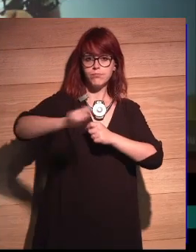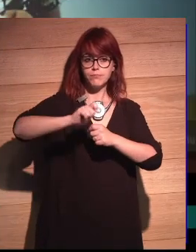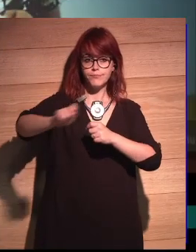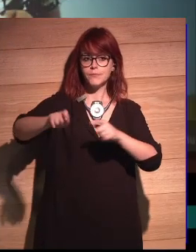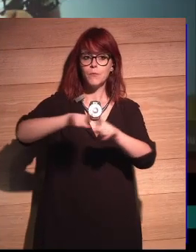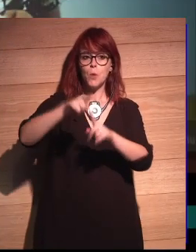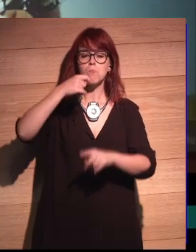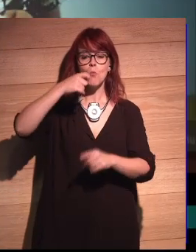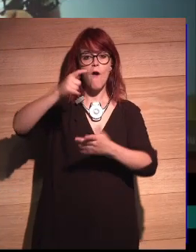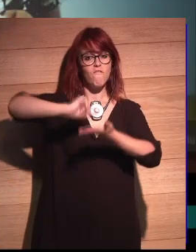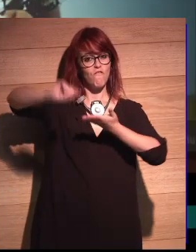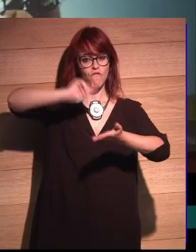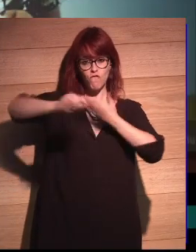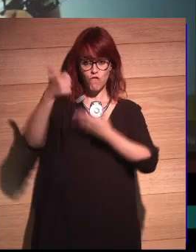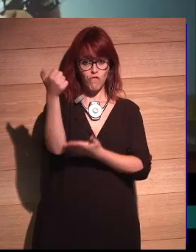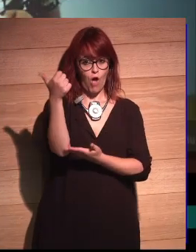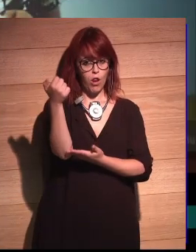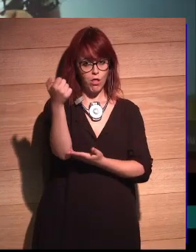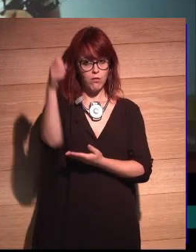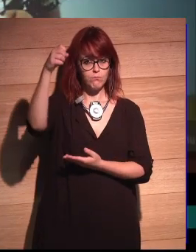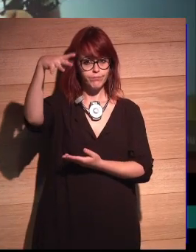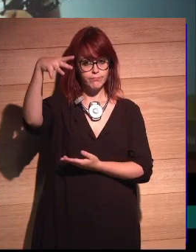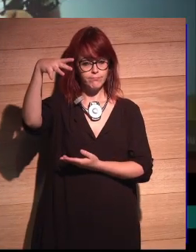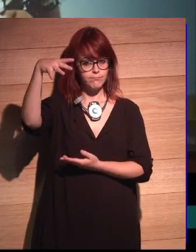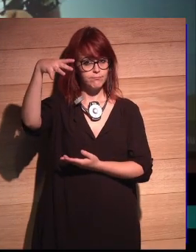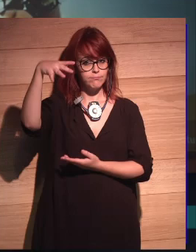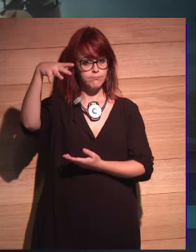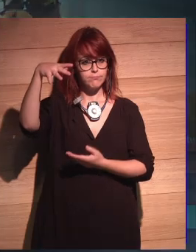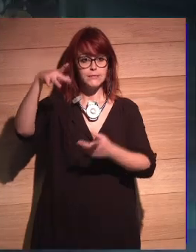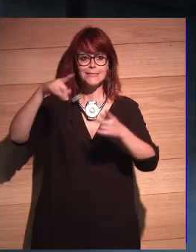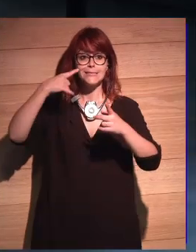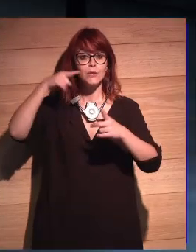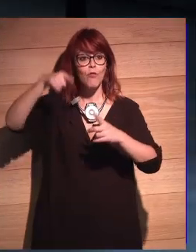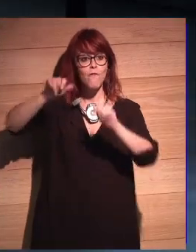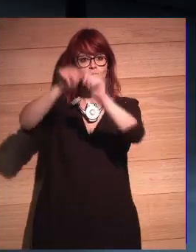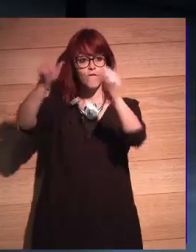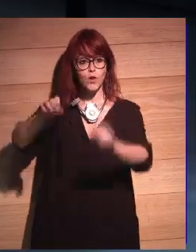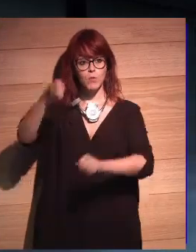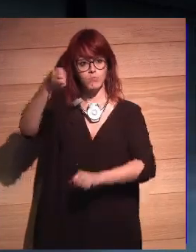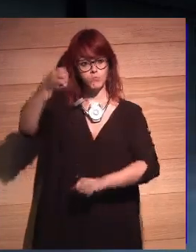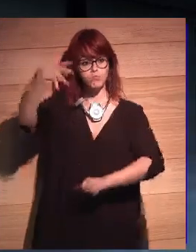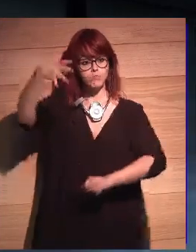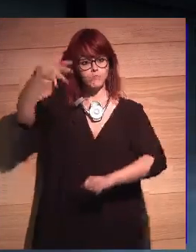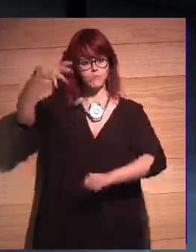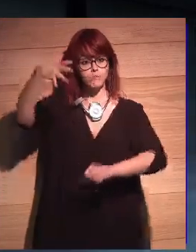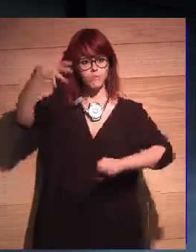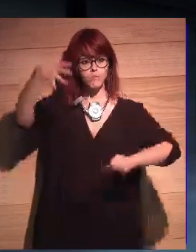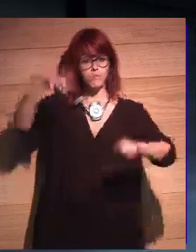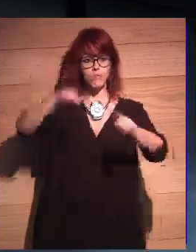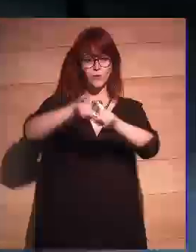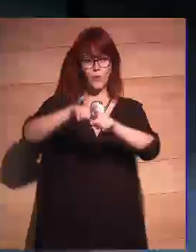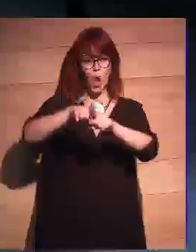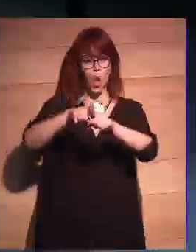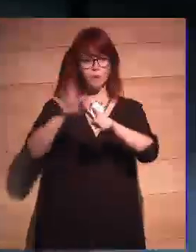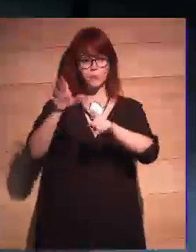someone else, you're kind of wired up to someone else's set, and then you can always pick it up at the same time. I can talk about it all day. It's